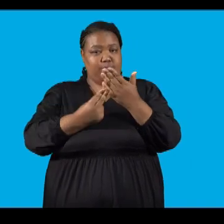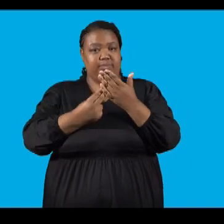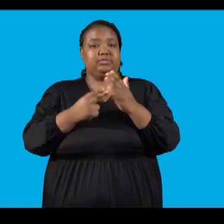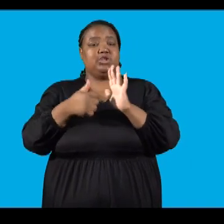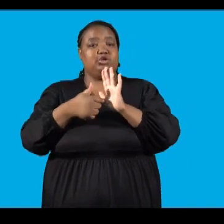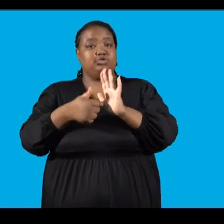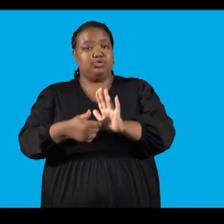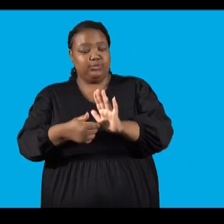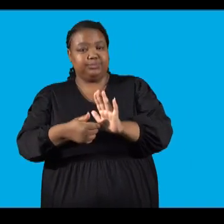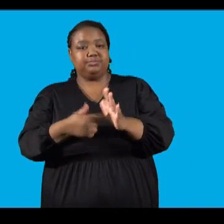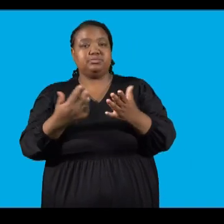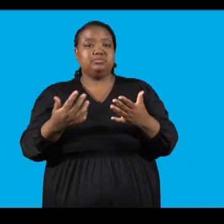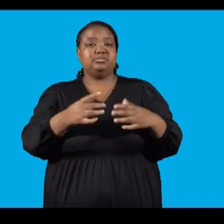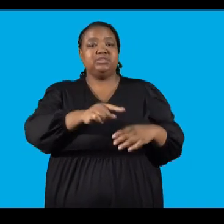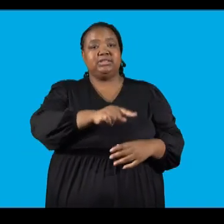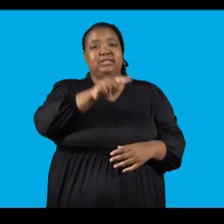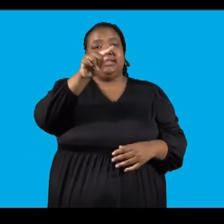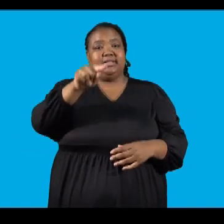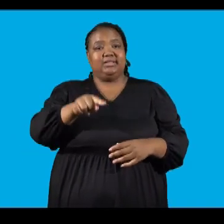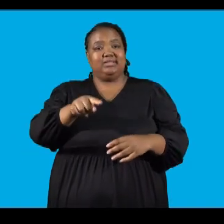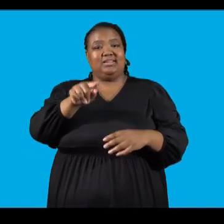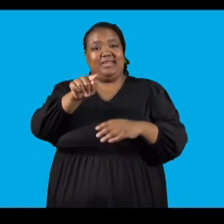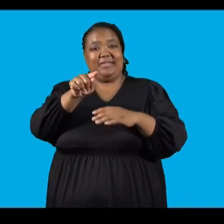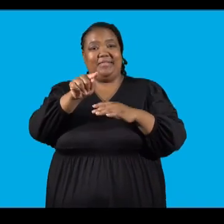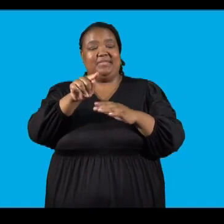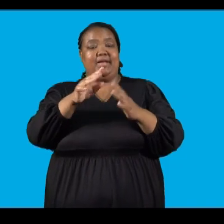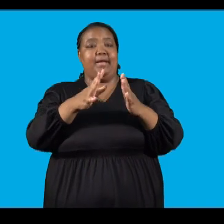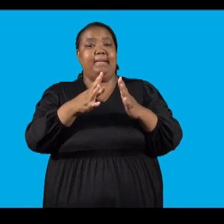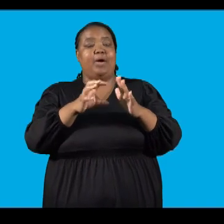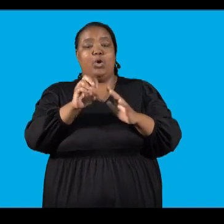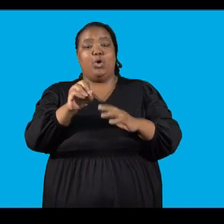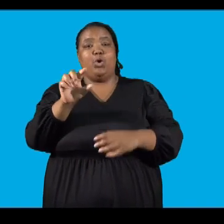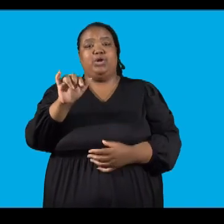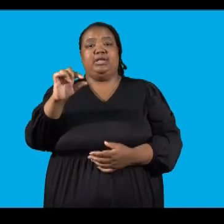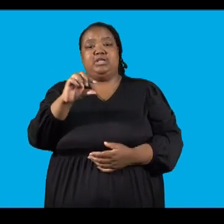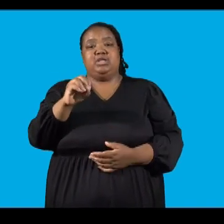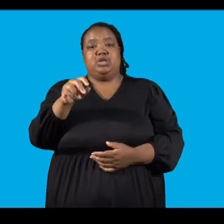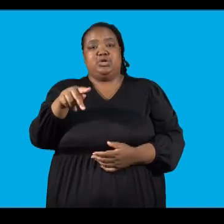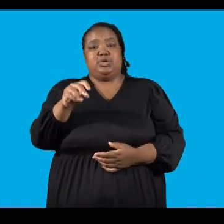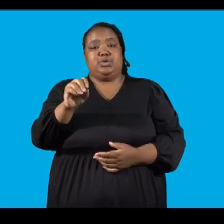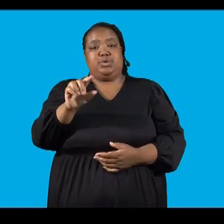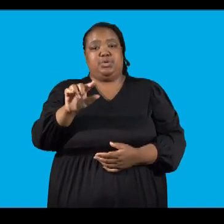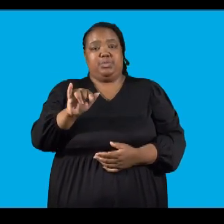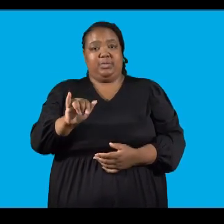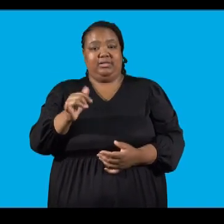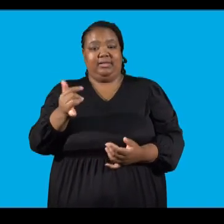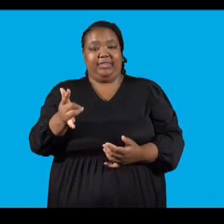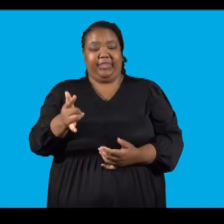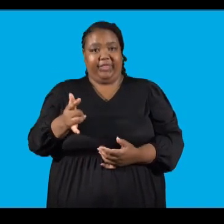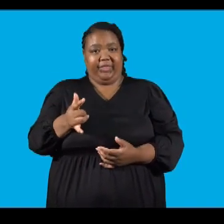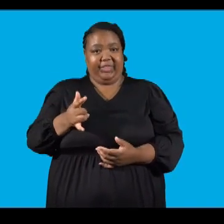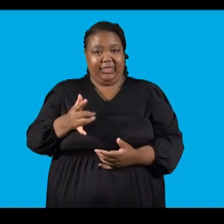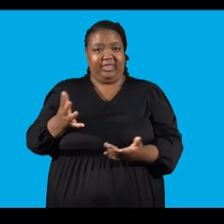demand curve, show by means of a curve why oligopolies are